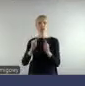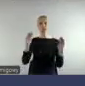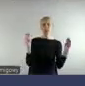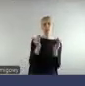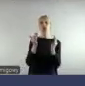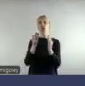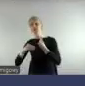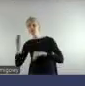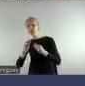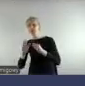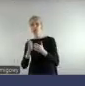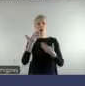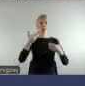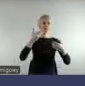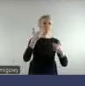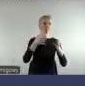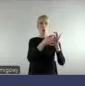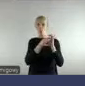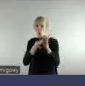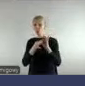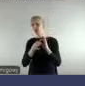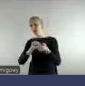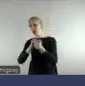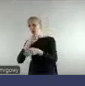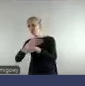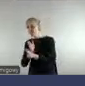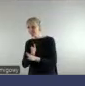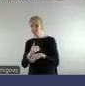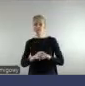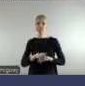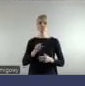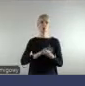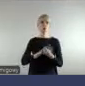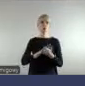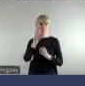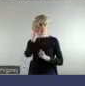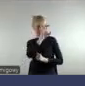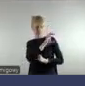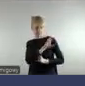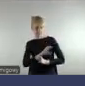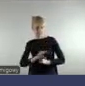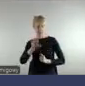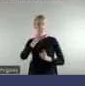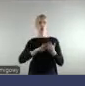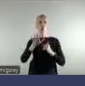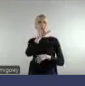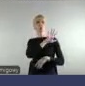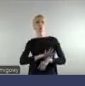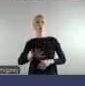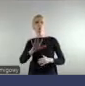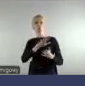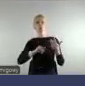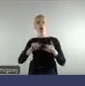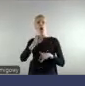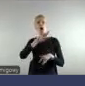governor structure withstood the last decision in the change of numbers of the